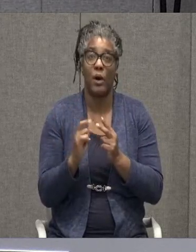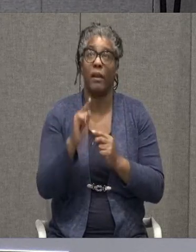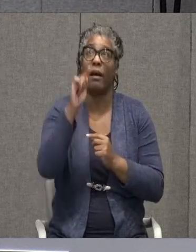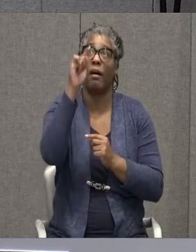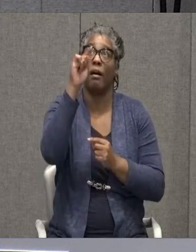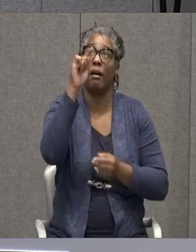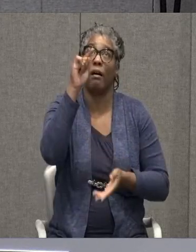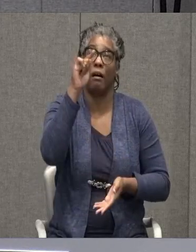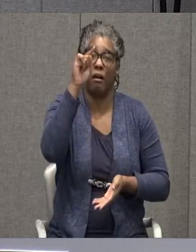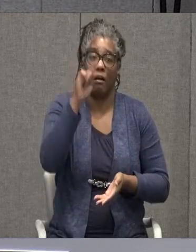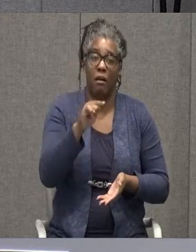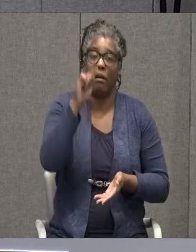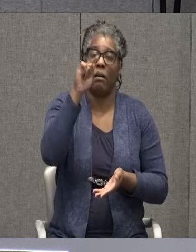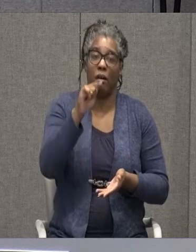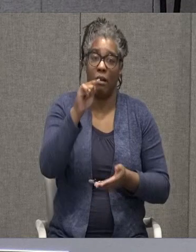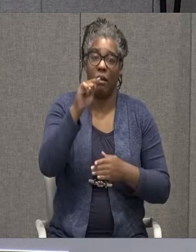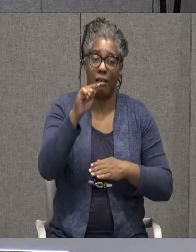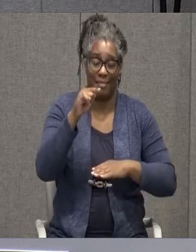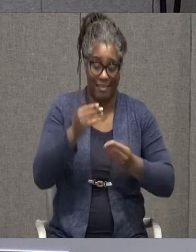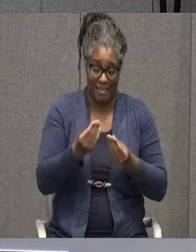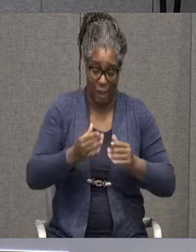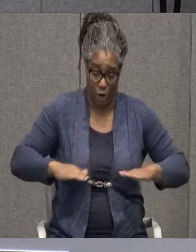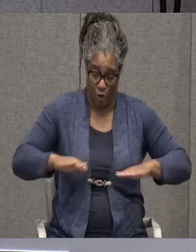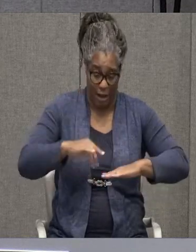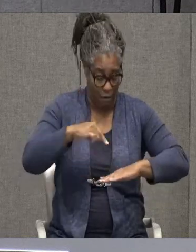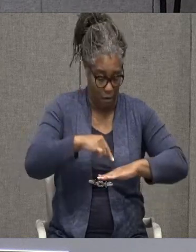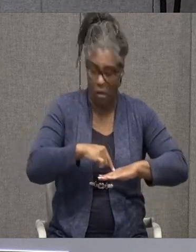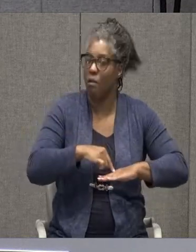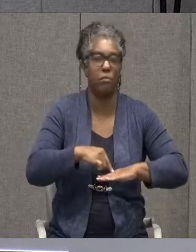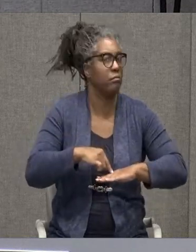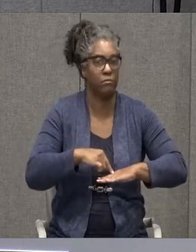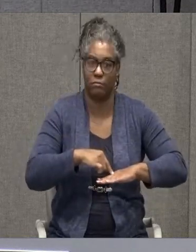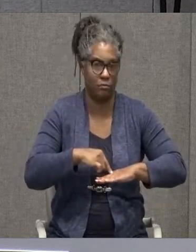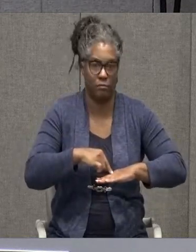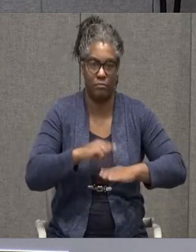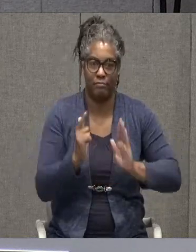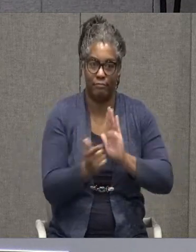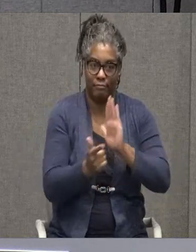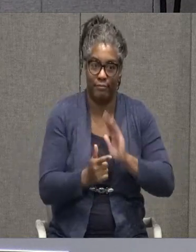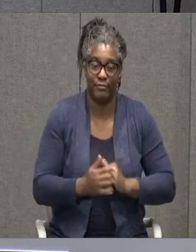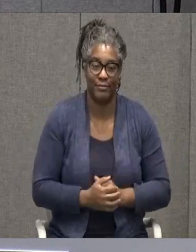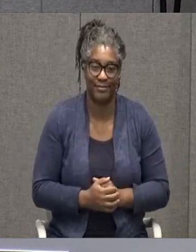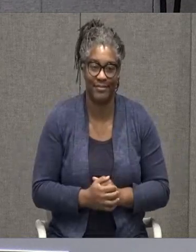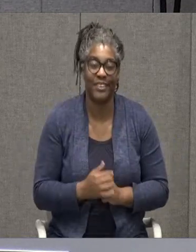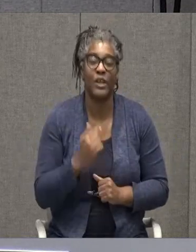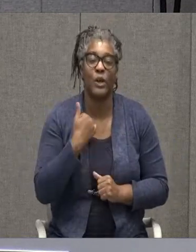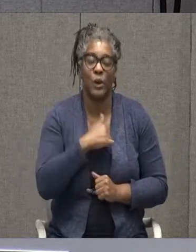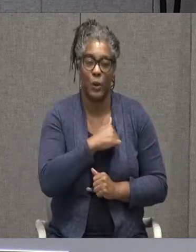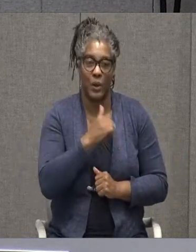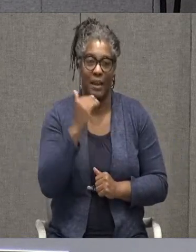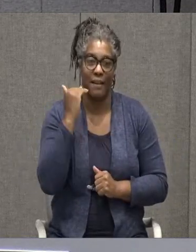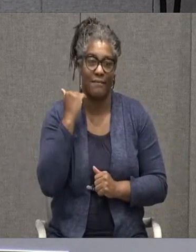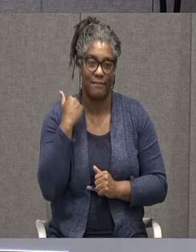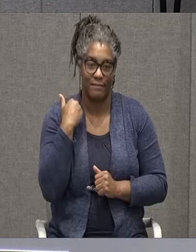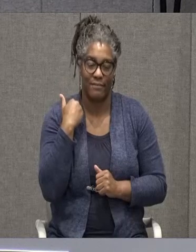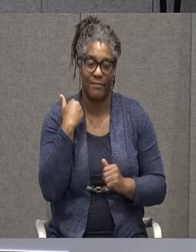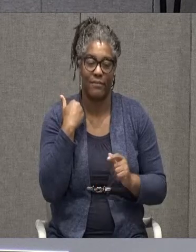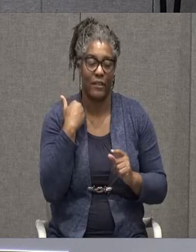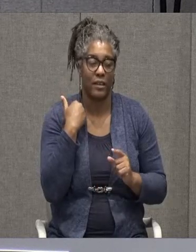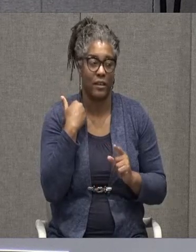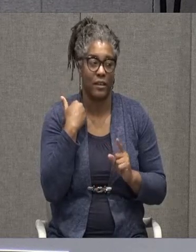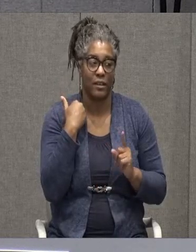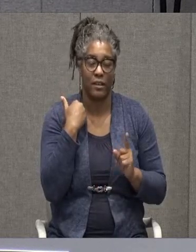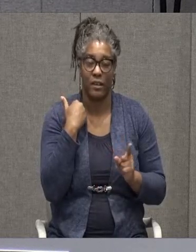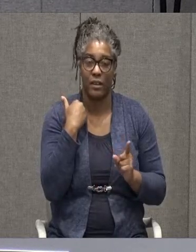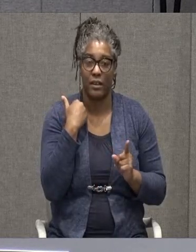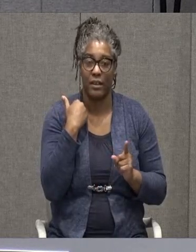hitting the ground, okay? And we have a timer here, and we're gonna see how many times we're able to keep the balloon